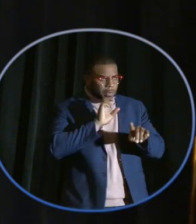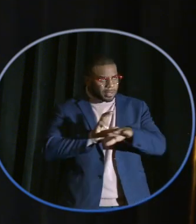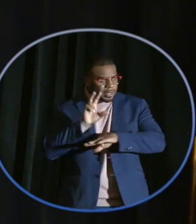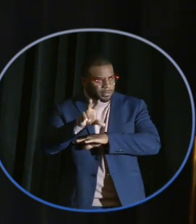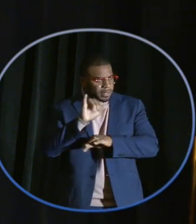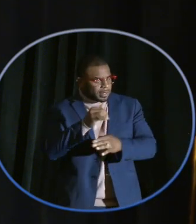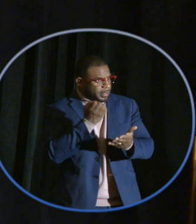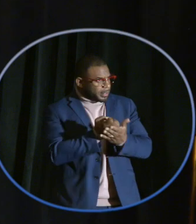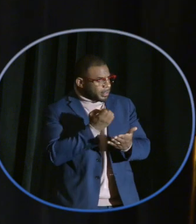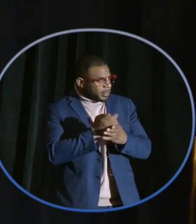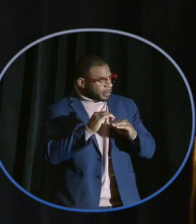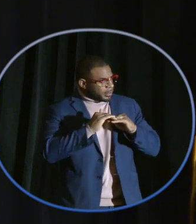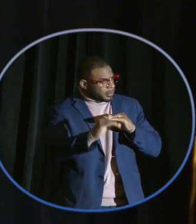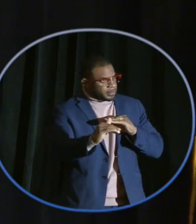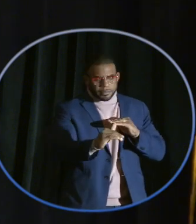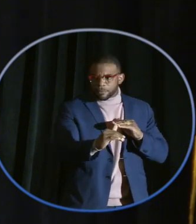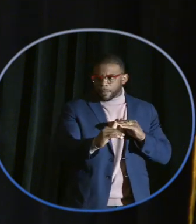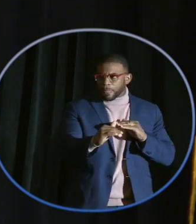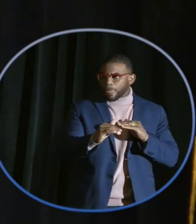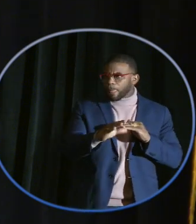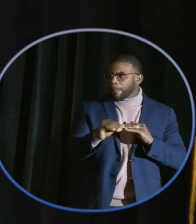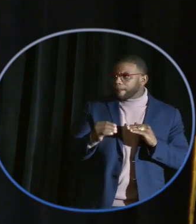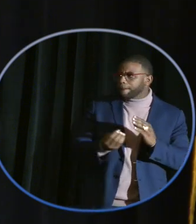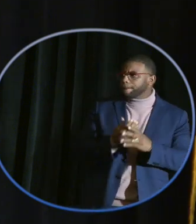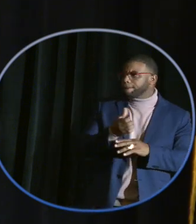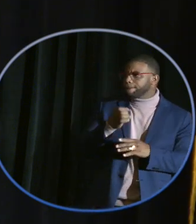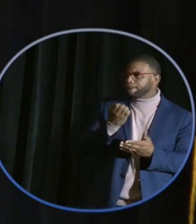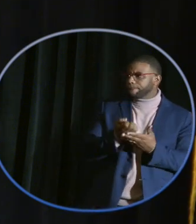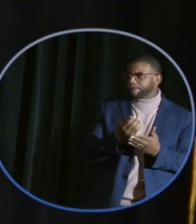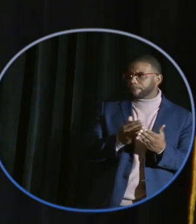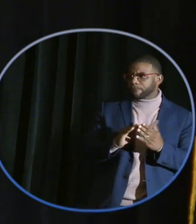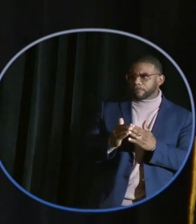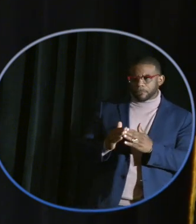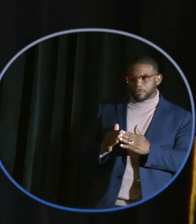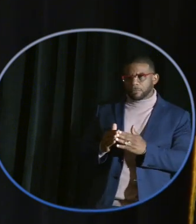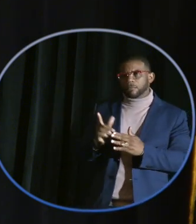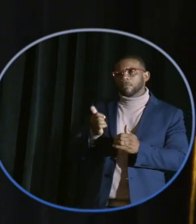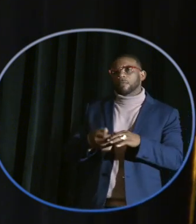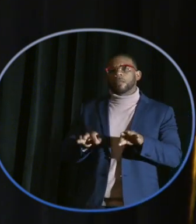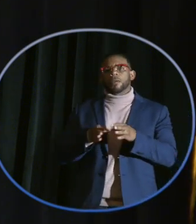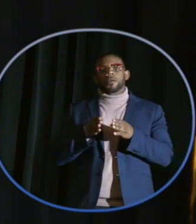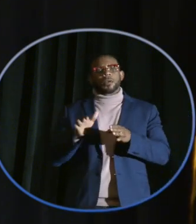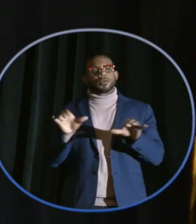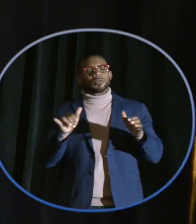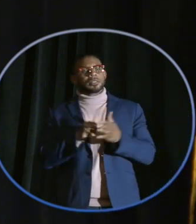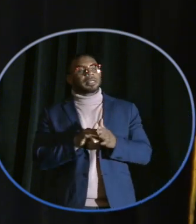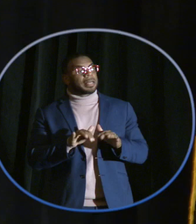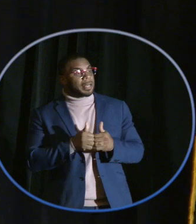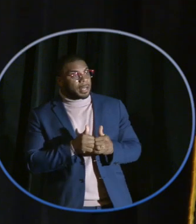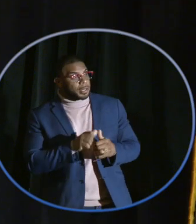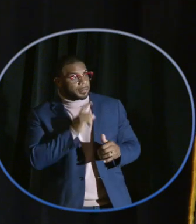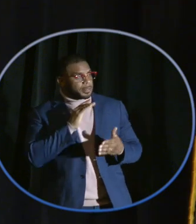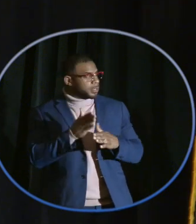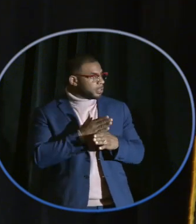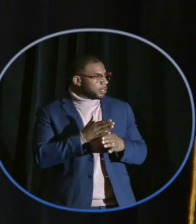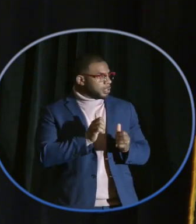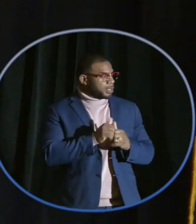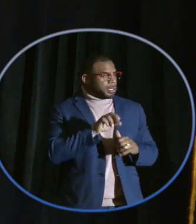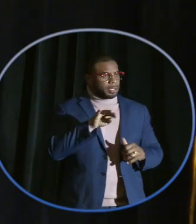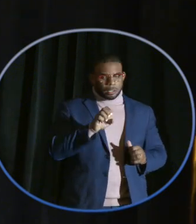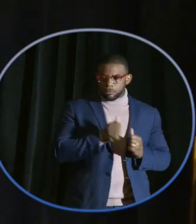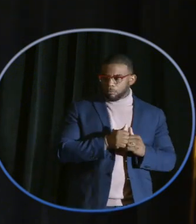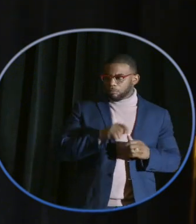invested in the economic sustainability and the growth of that community. And one important way that you can do that is to be a partner in